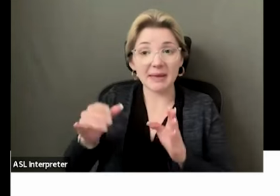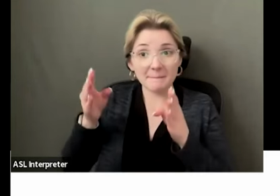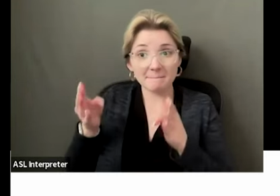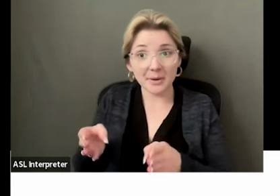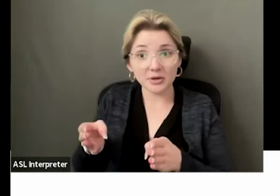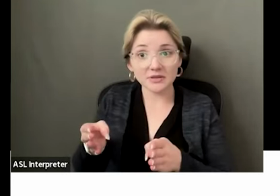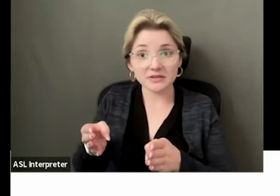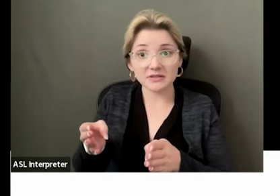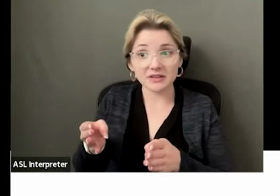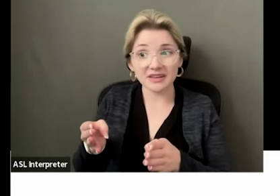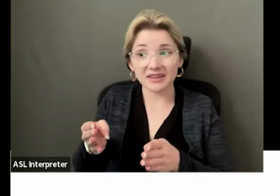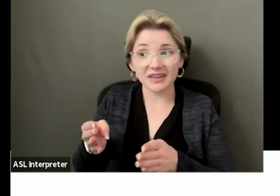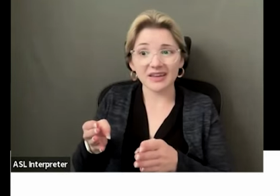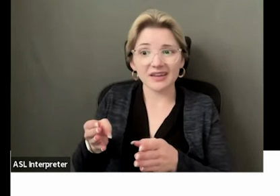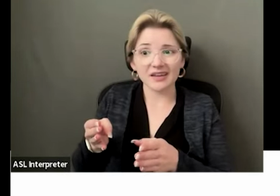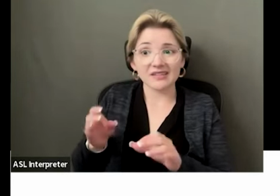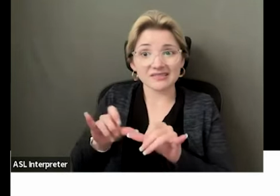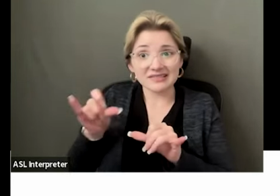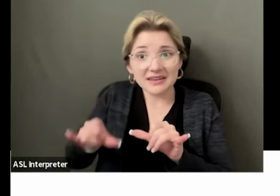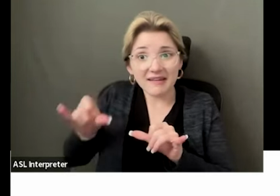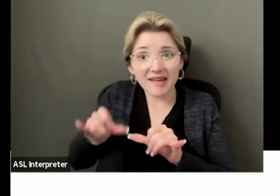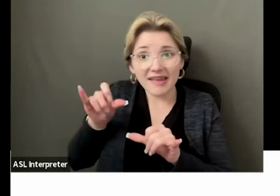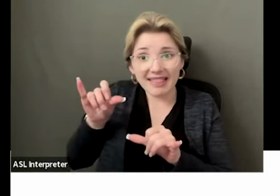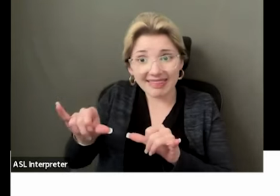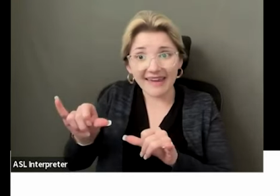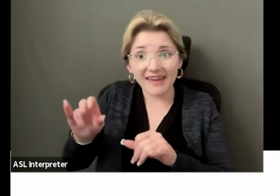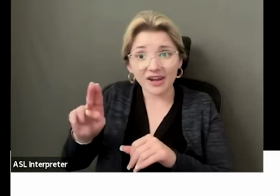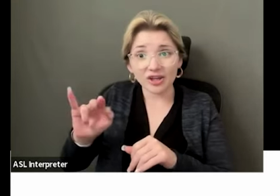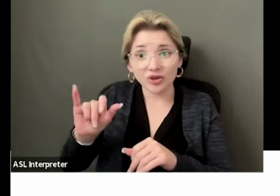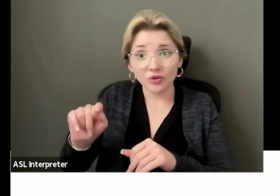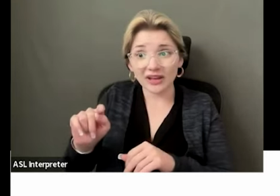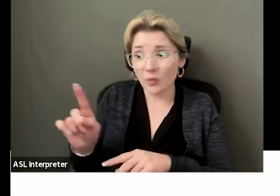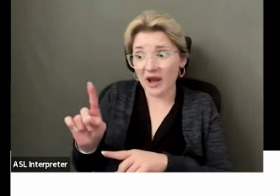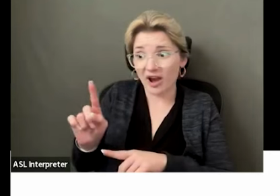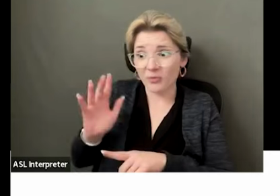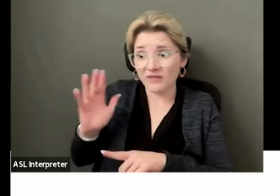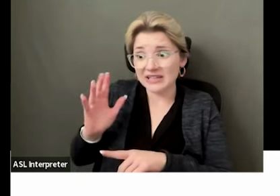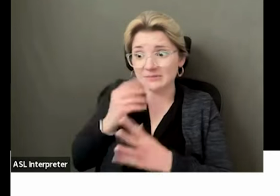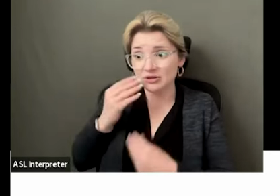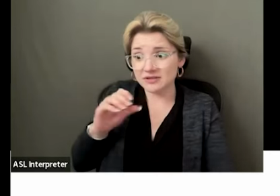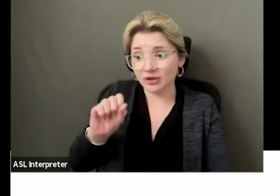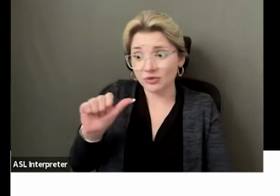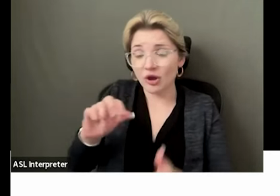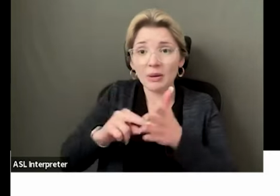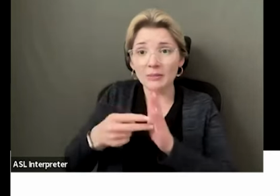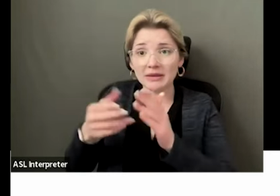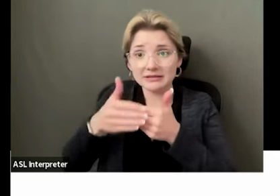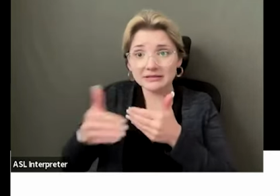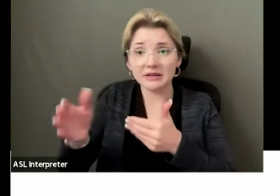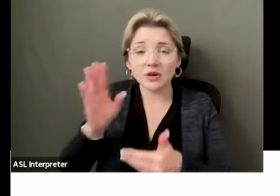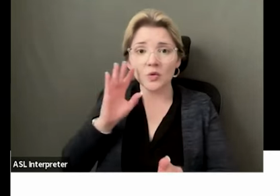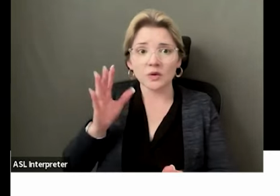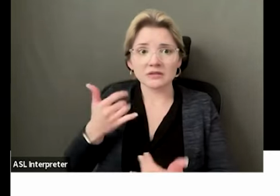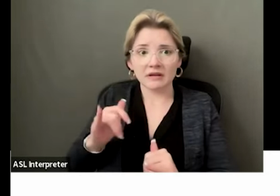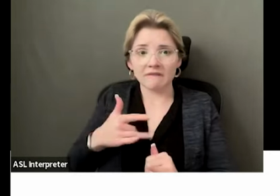have to identify a specific type of violence that they're associating when they're requesting an emergency transfer. They can just